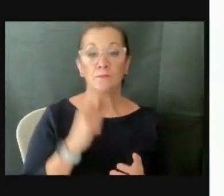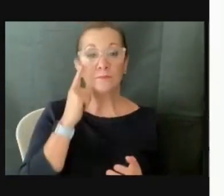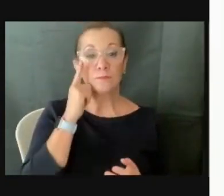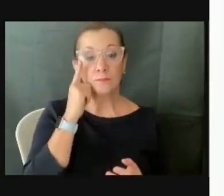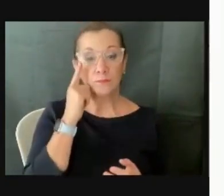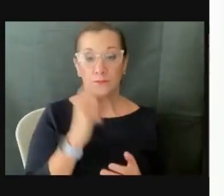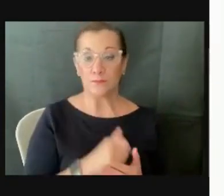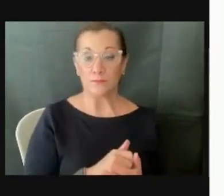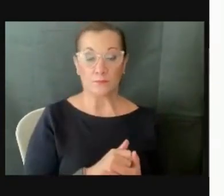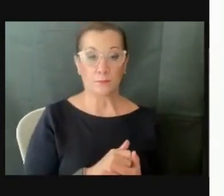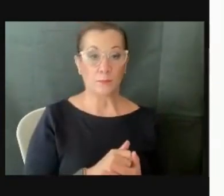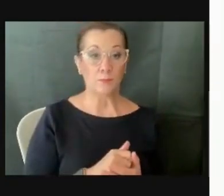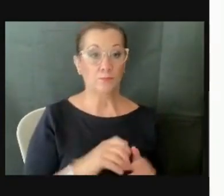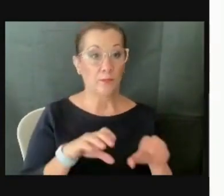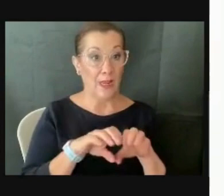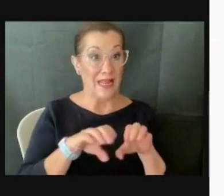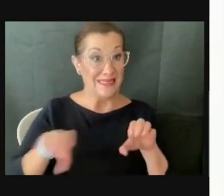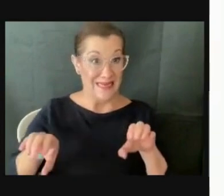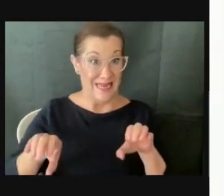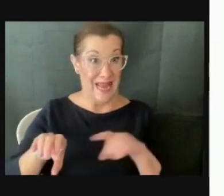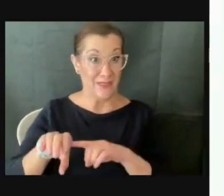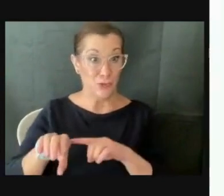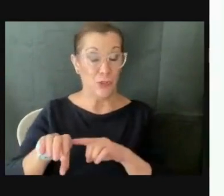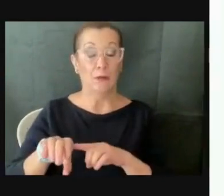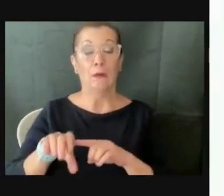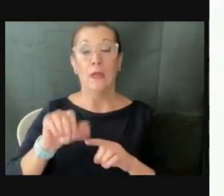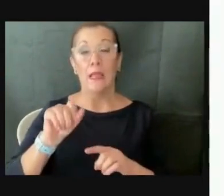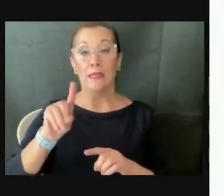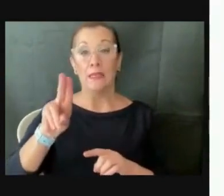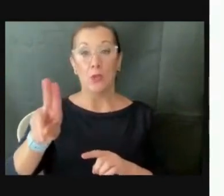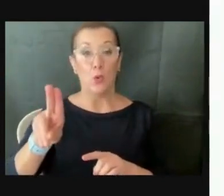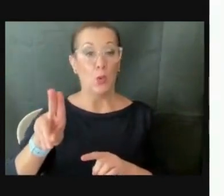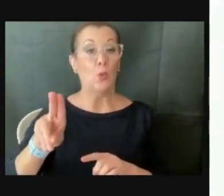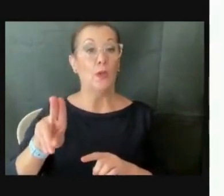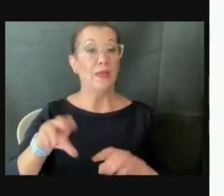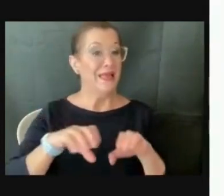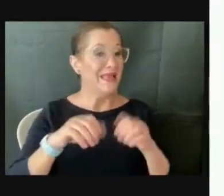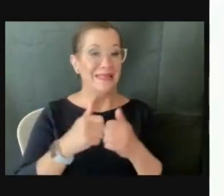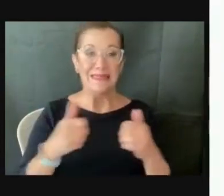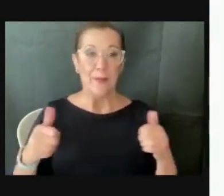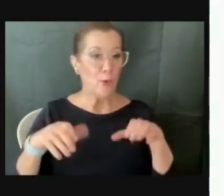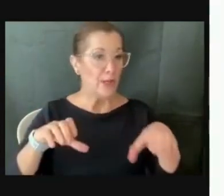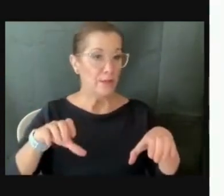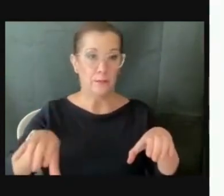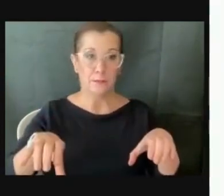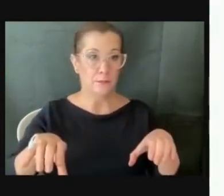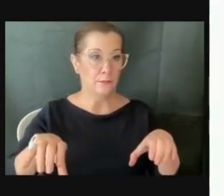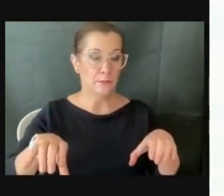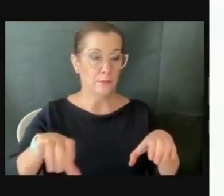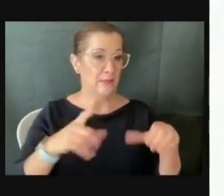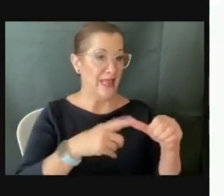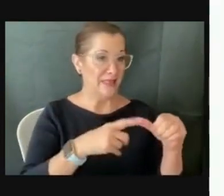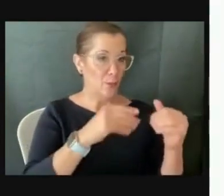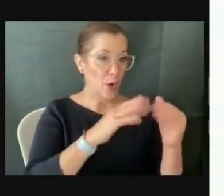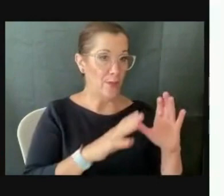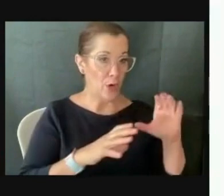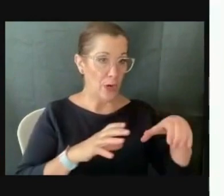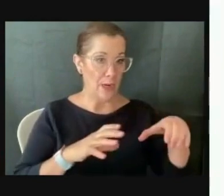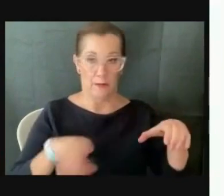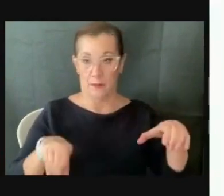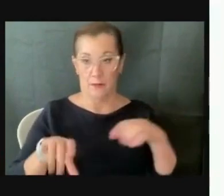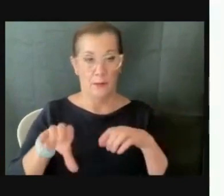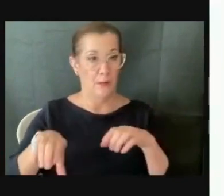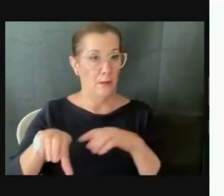Now, for detached ADUs, the state definition is that it's an ADU separated from the primary structure. The big